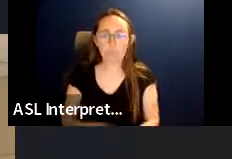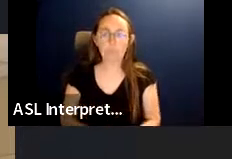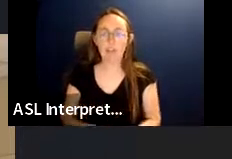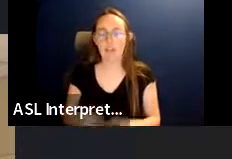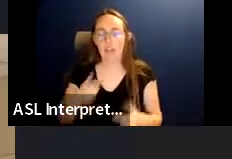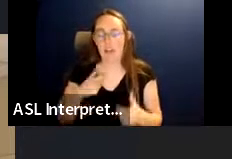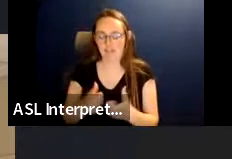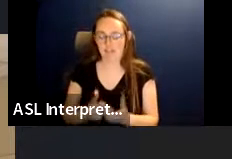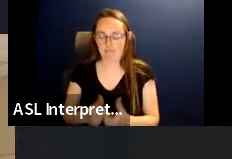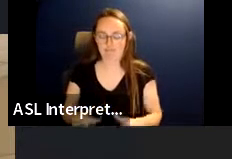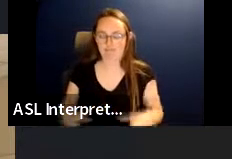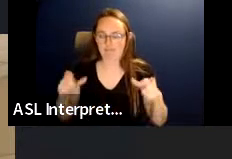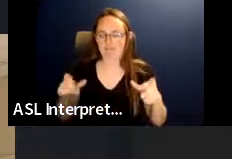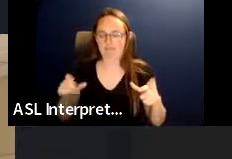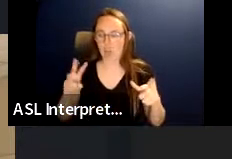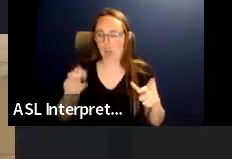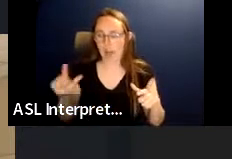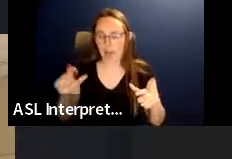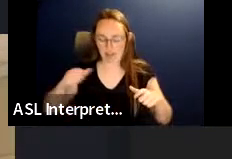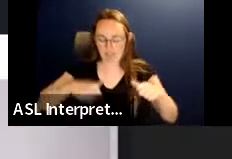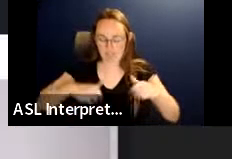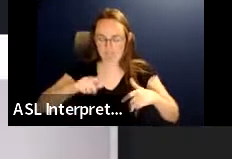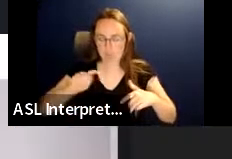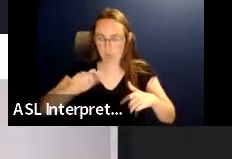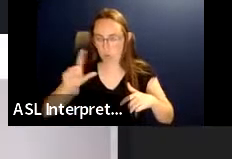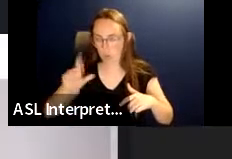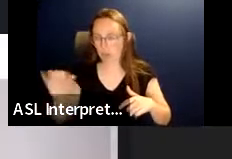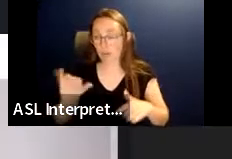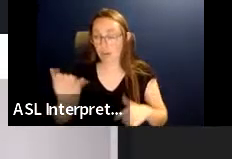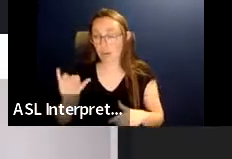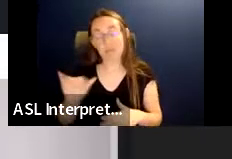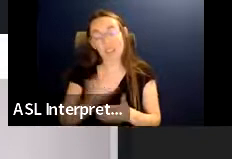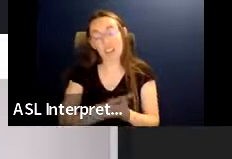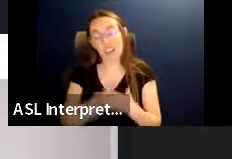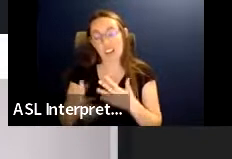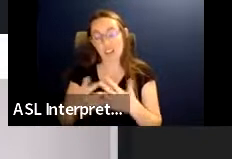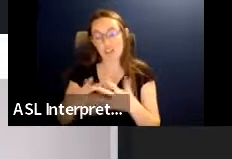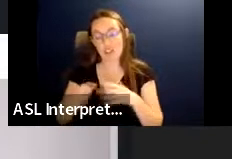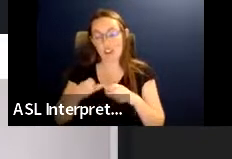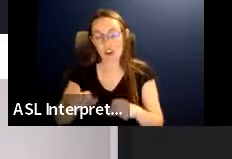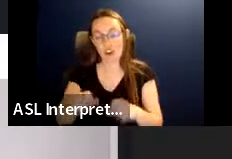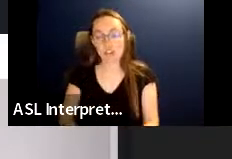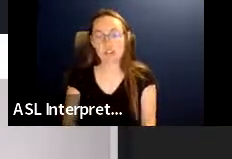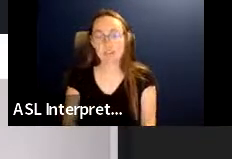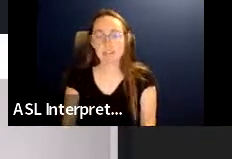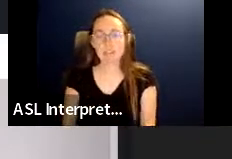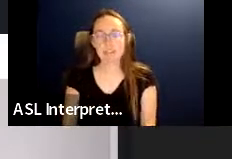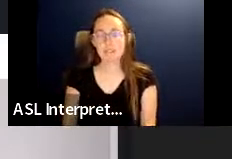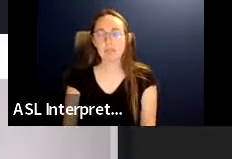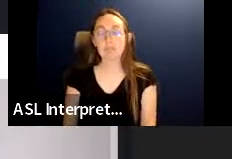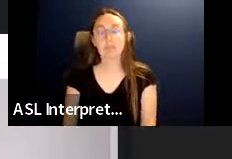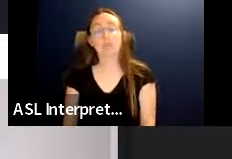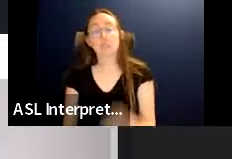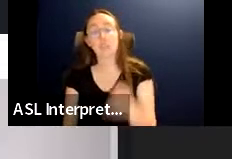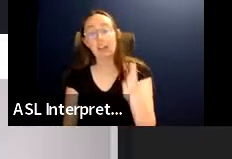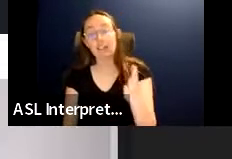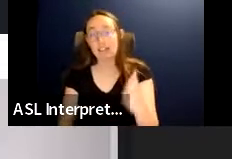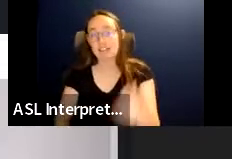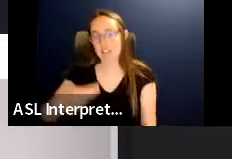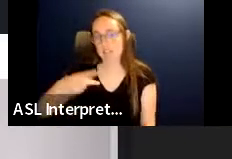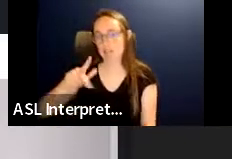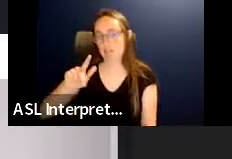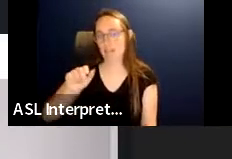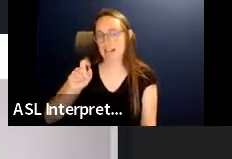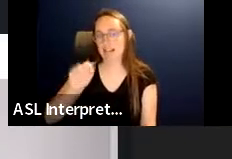drop my tools in. It's really kind of fun. So these are the plastics that I've been talking about